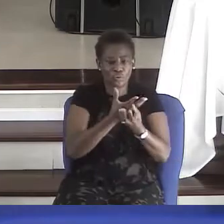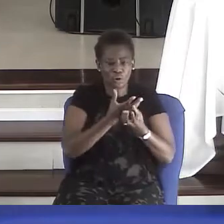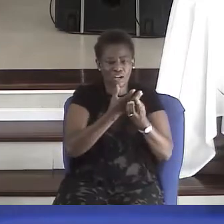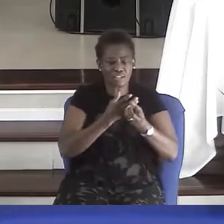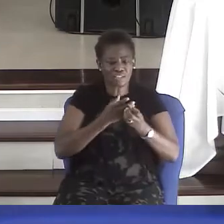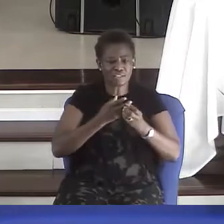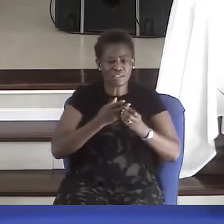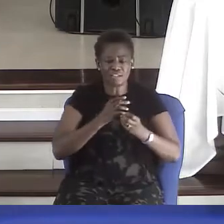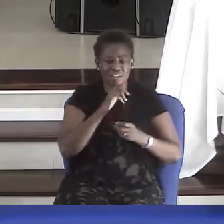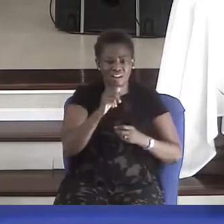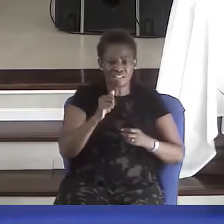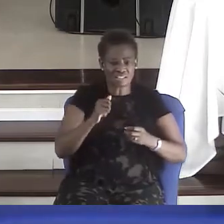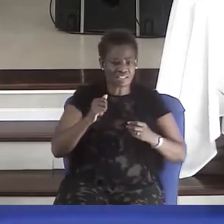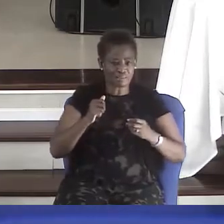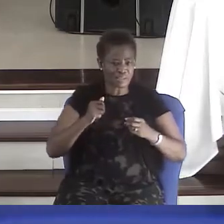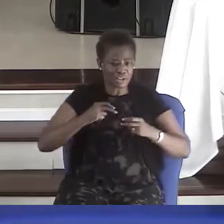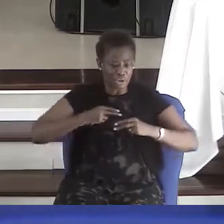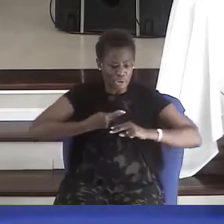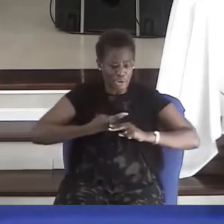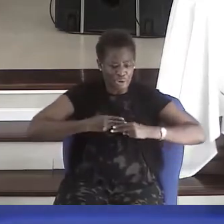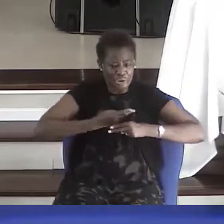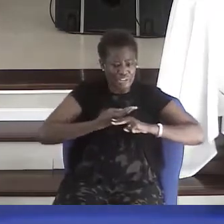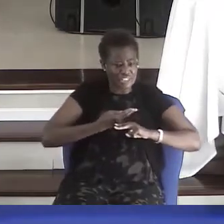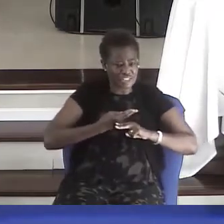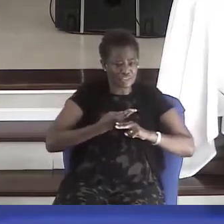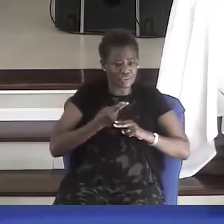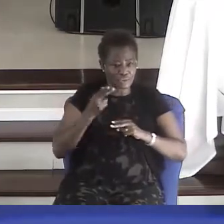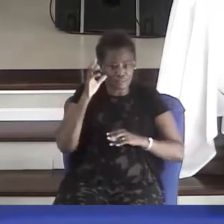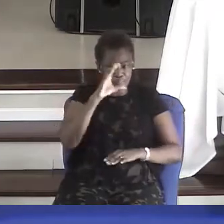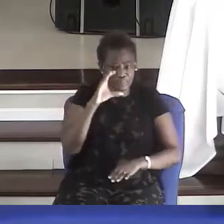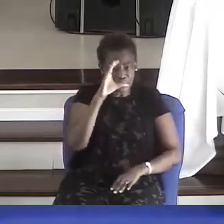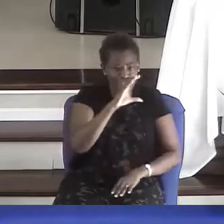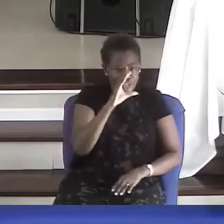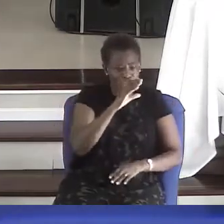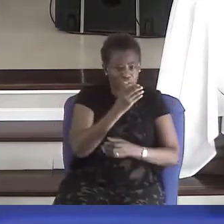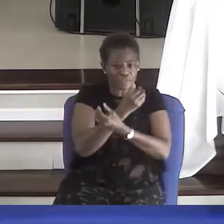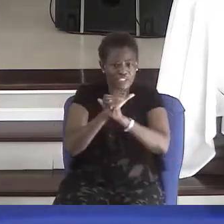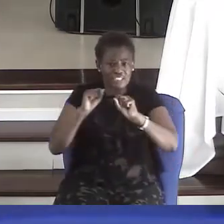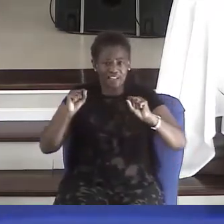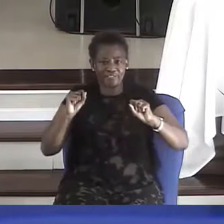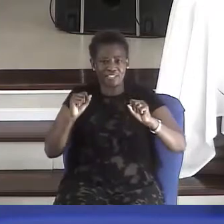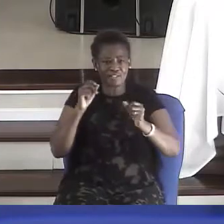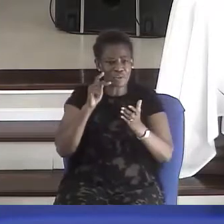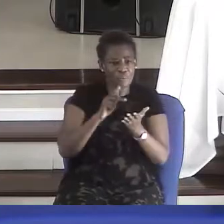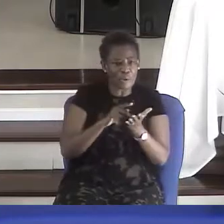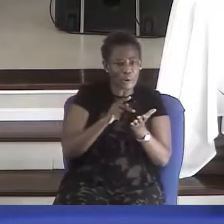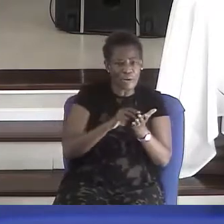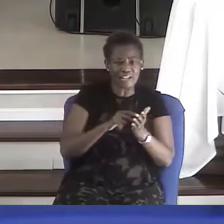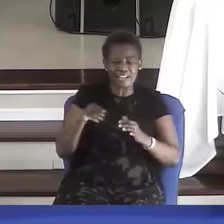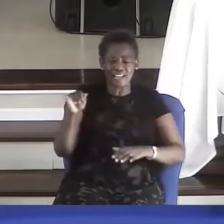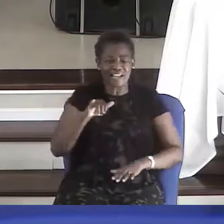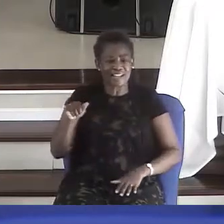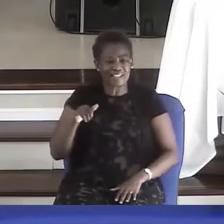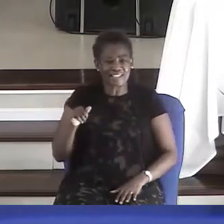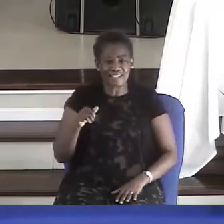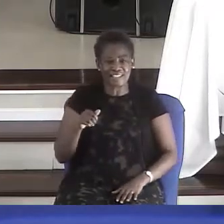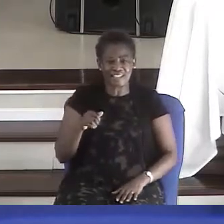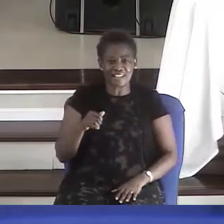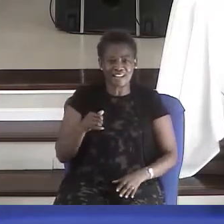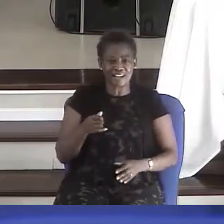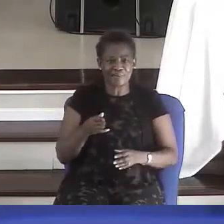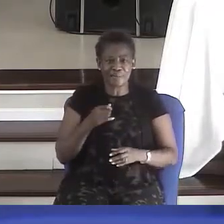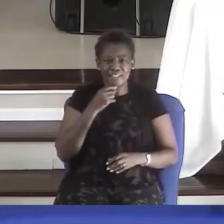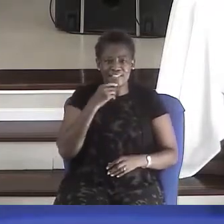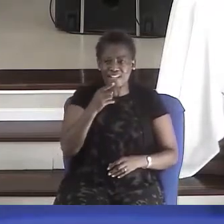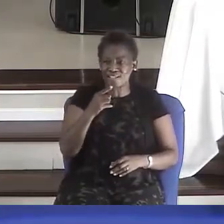for safety. Well, Paul, as he puts this verse, as he spreads this before us, he wants us to understand that